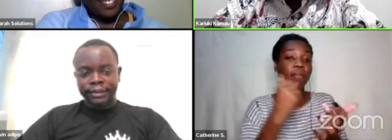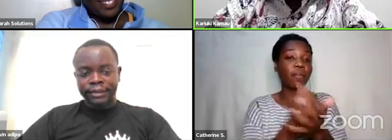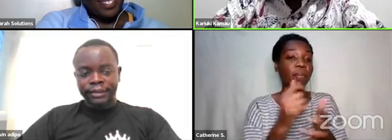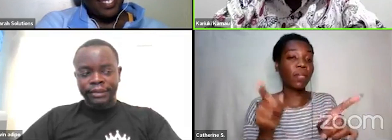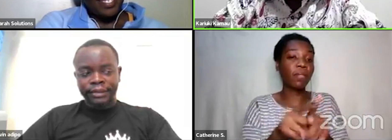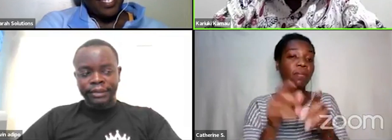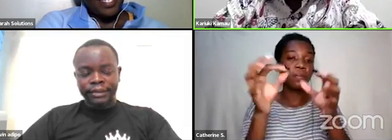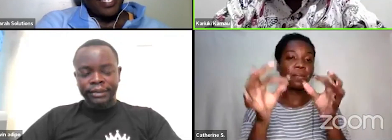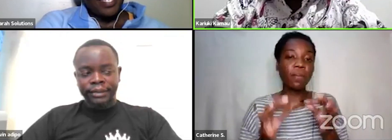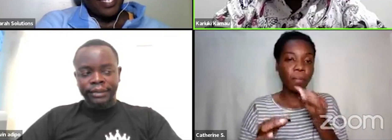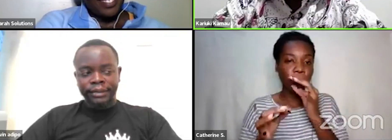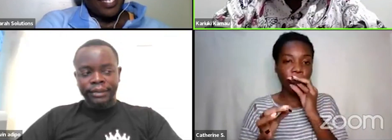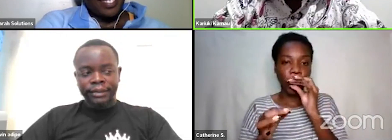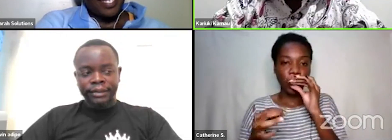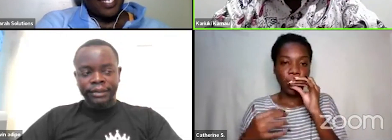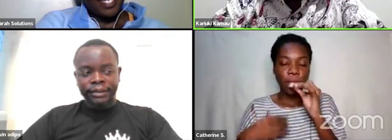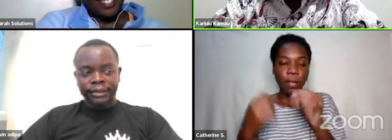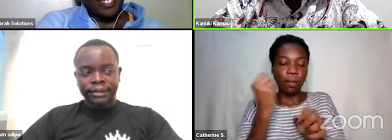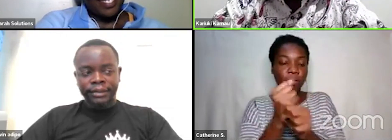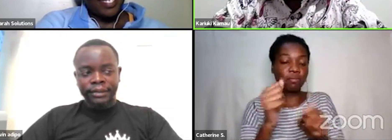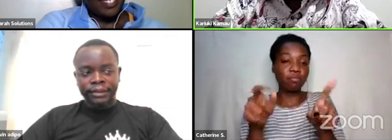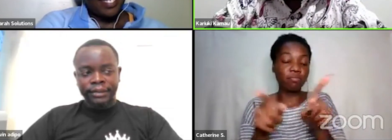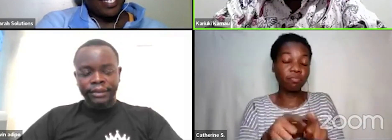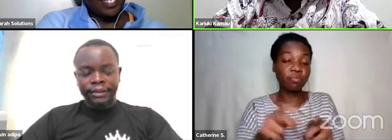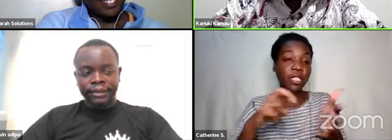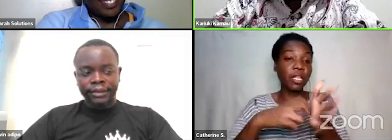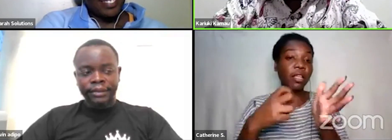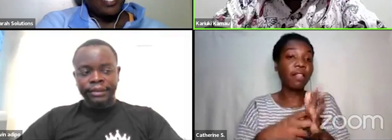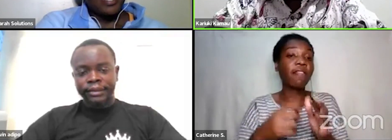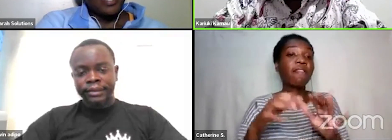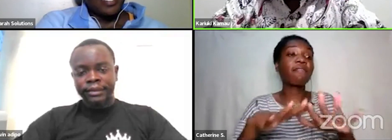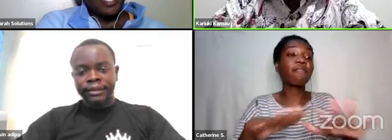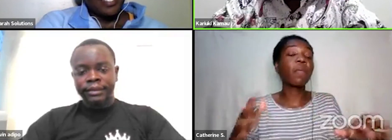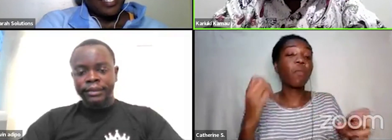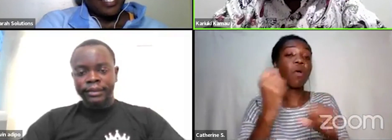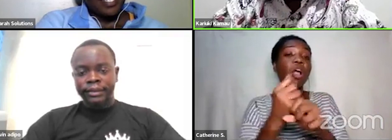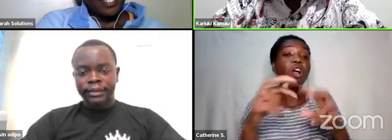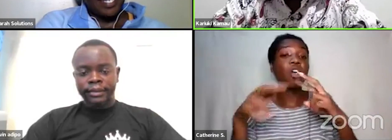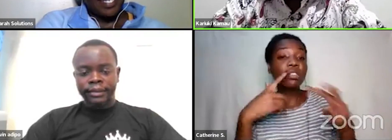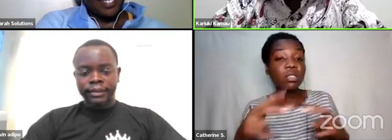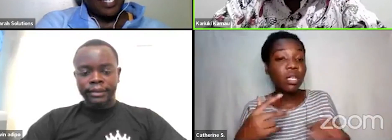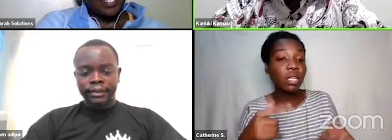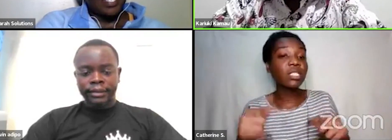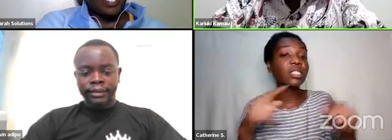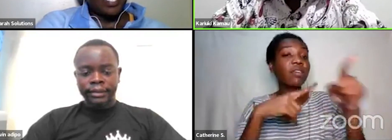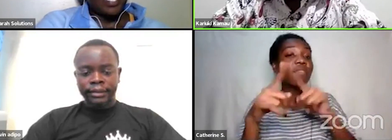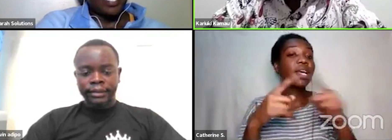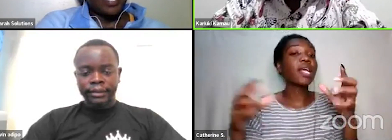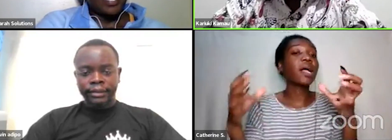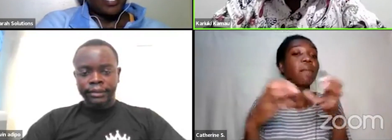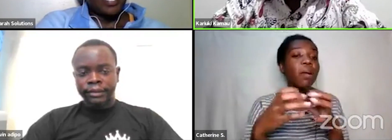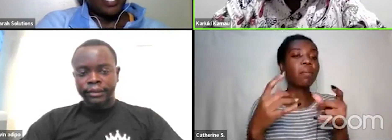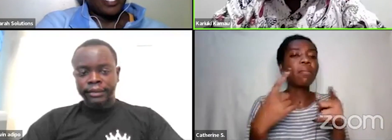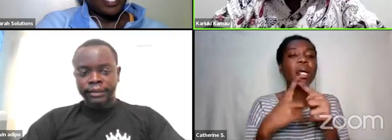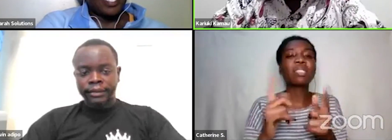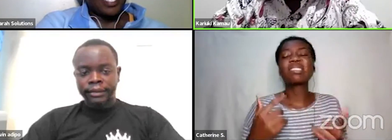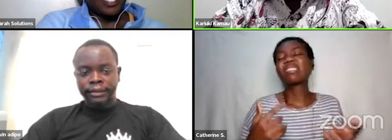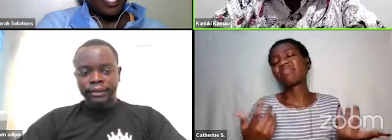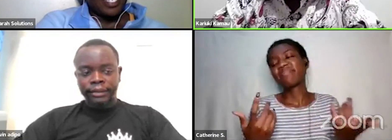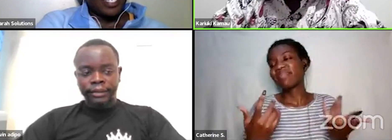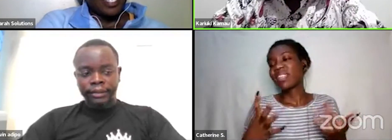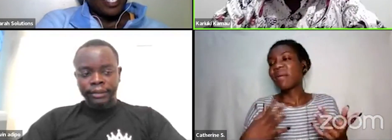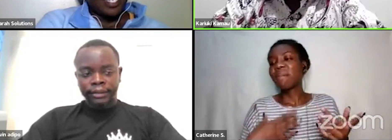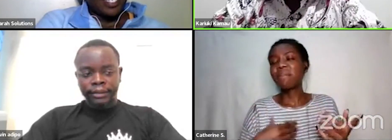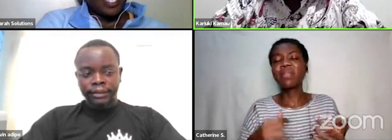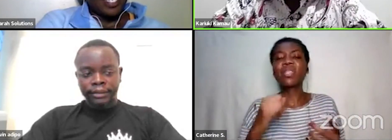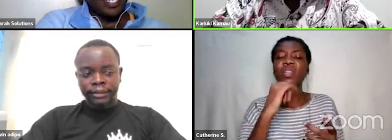accountant. I worked in an audit firm. I worked in a hotel and a safari company. But I will not